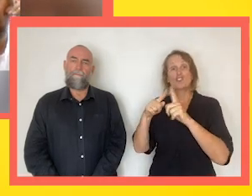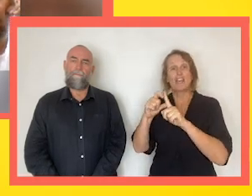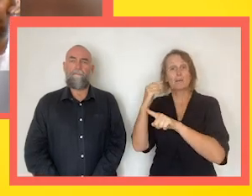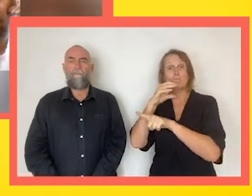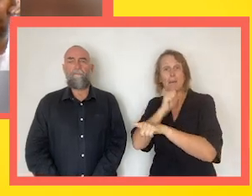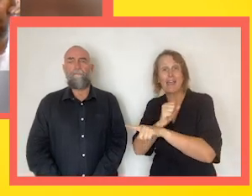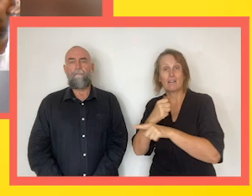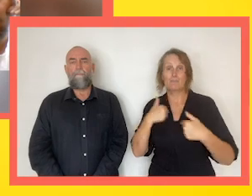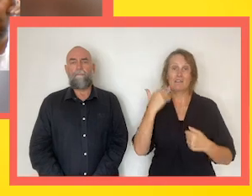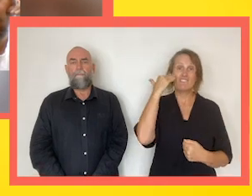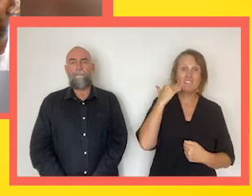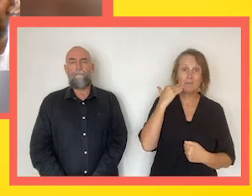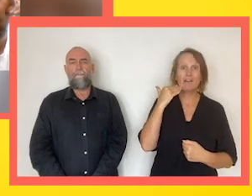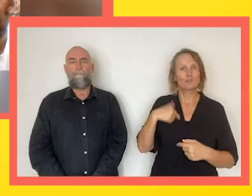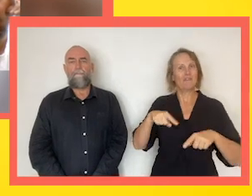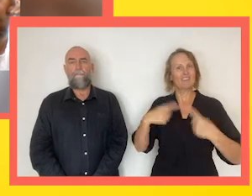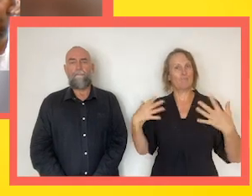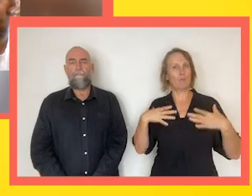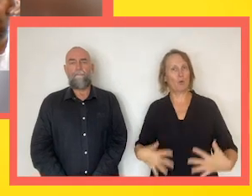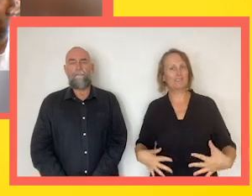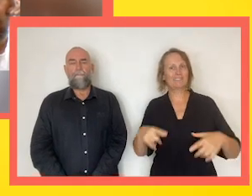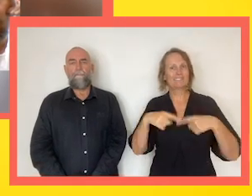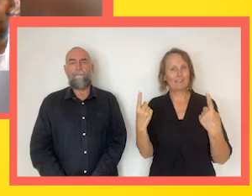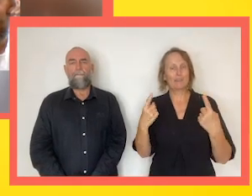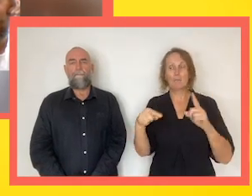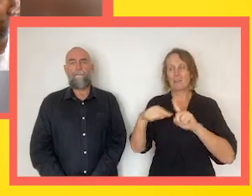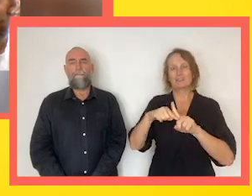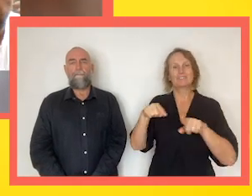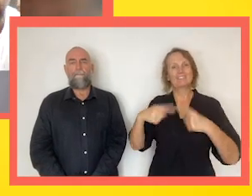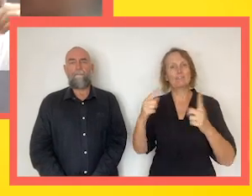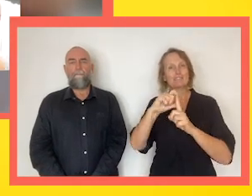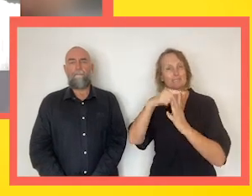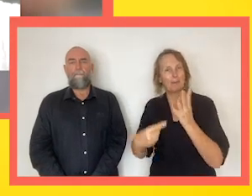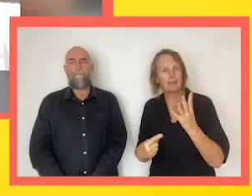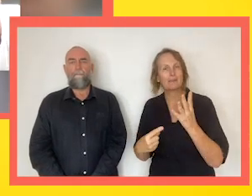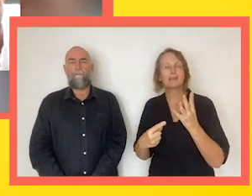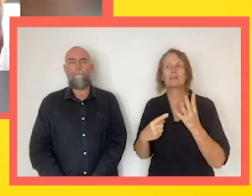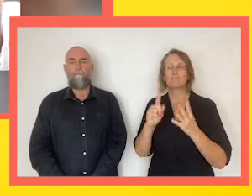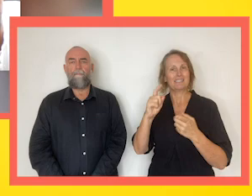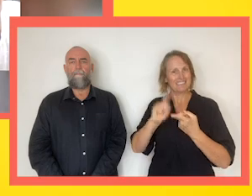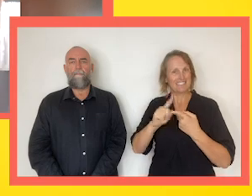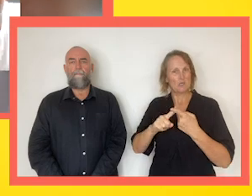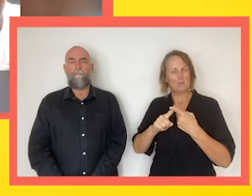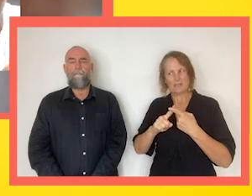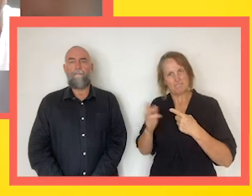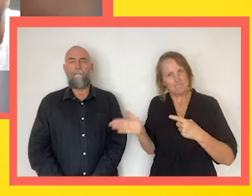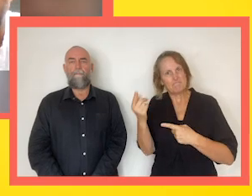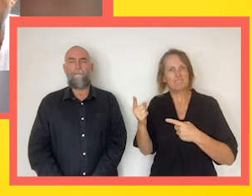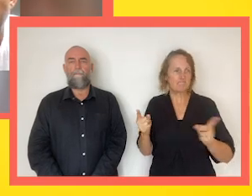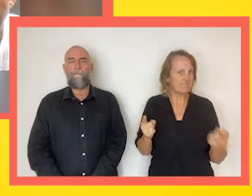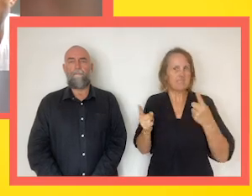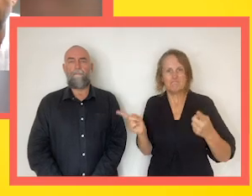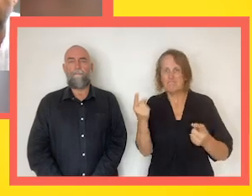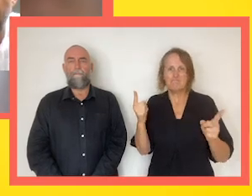female athlete. So obviously there's some physical differences and with our disabilities as well, but we still challenge each other and make sure we get the best out